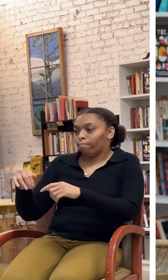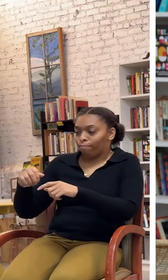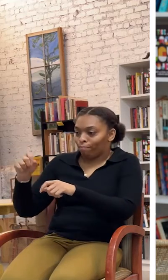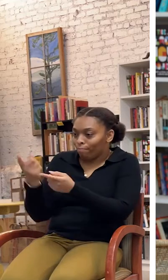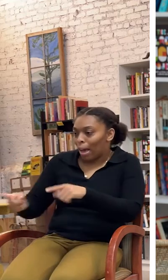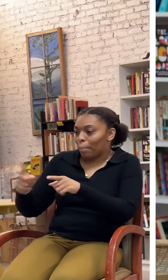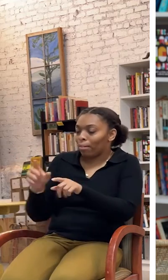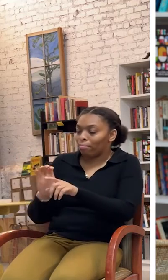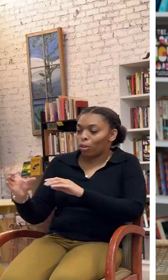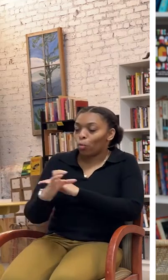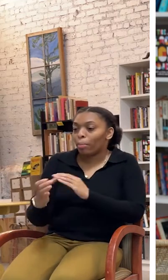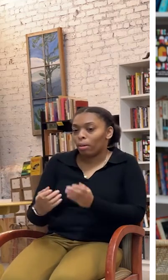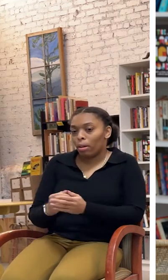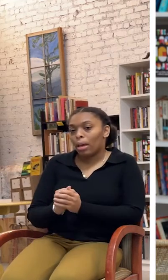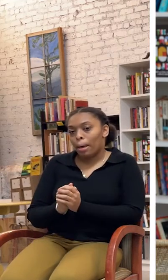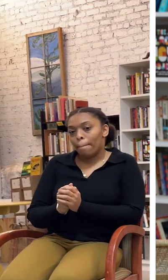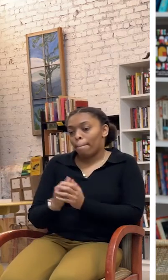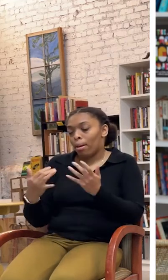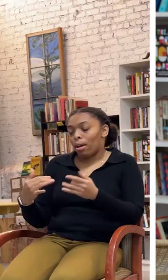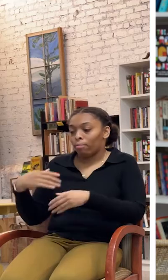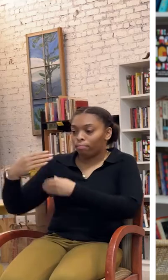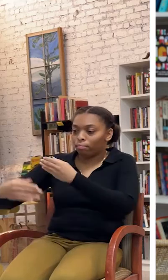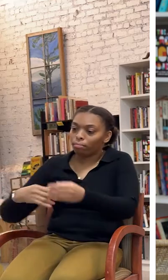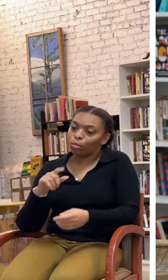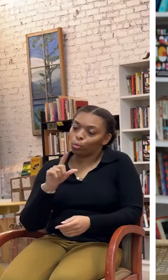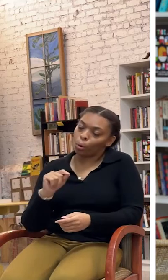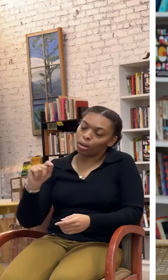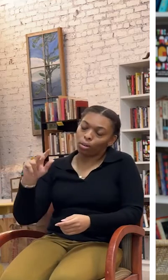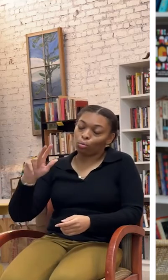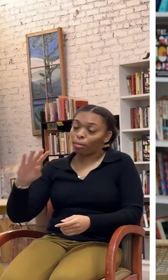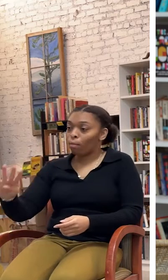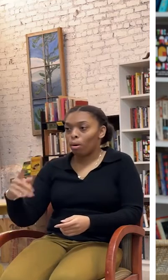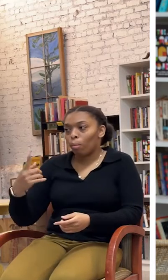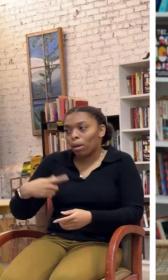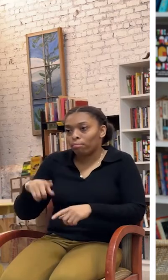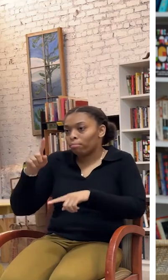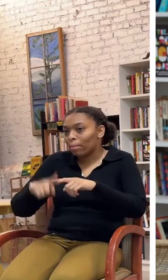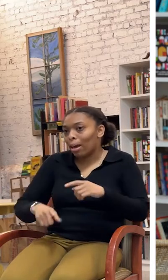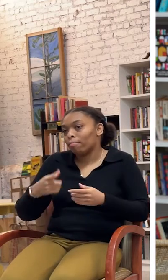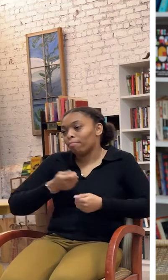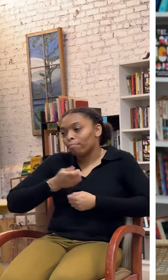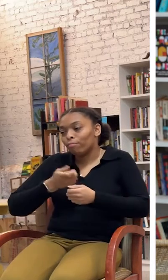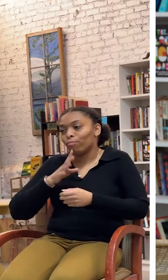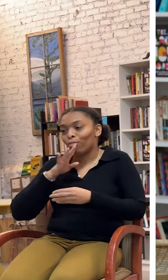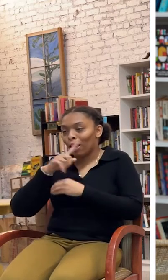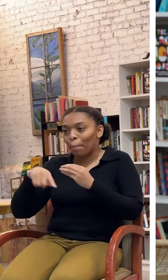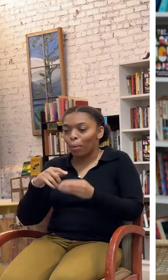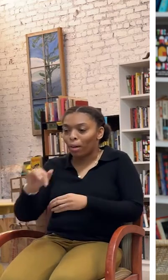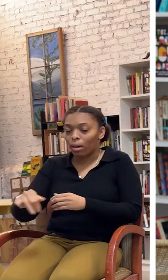Caribbean, to a point where in 2024, we still can't talk about it. It's still very tender and sensitive to